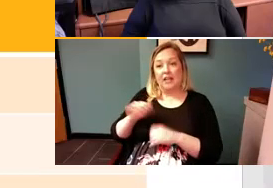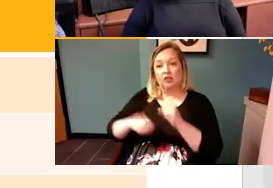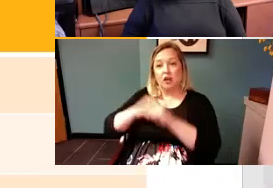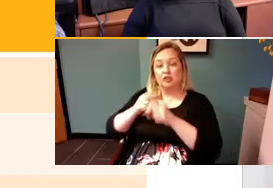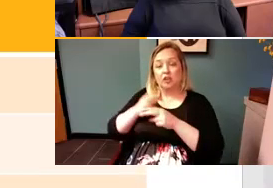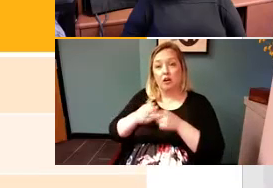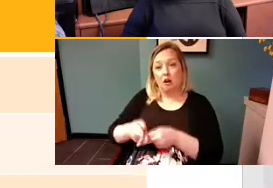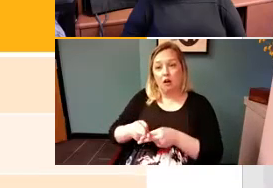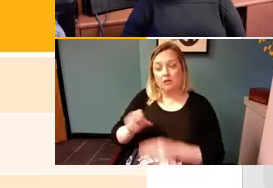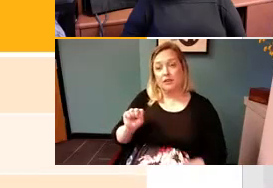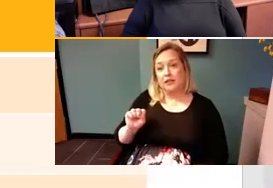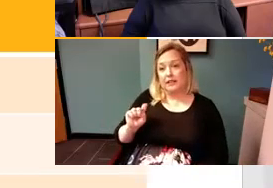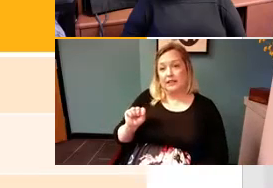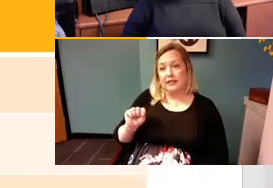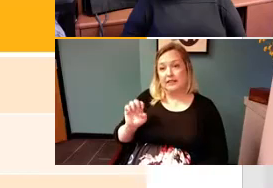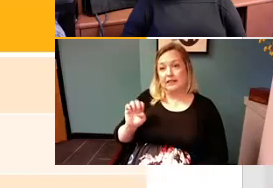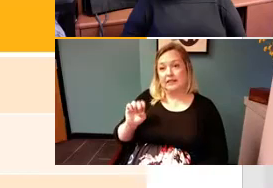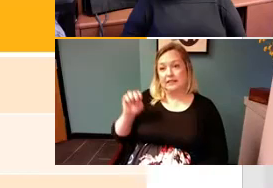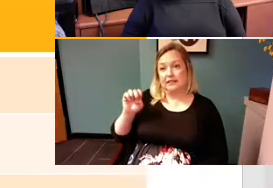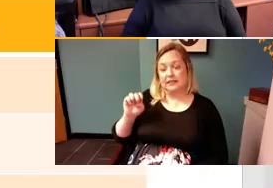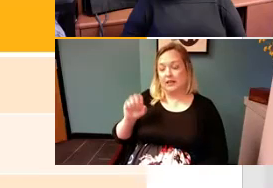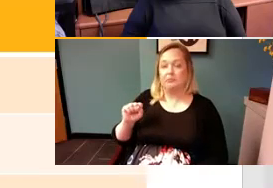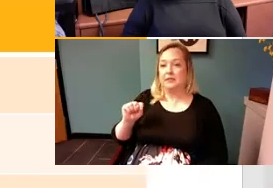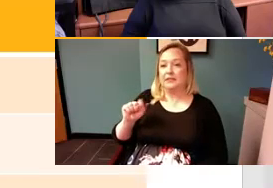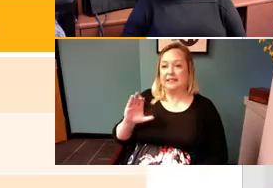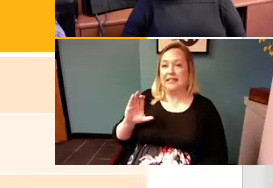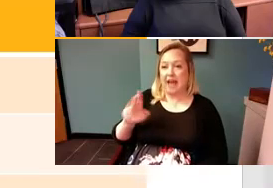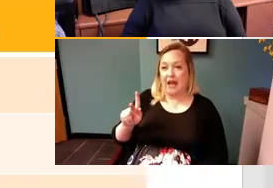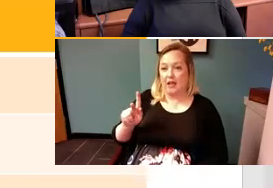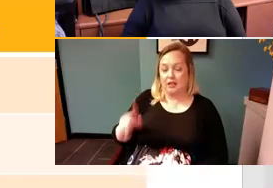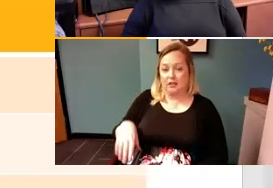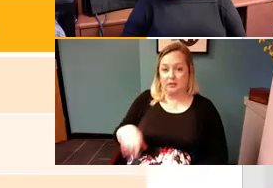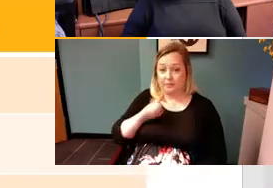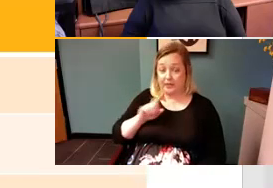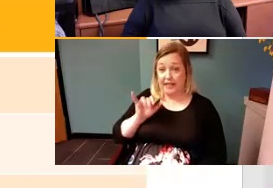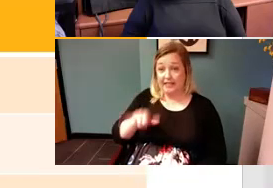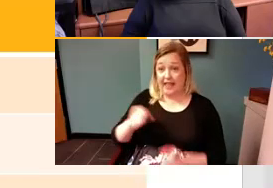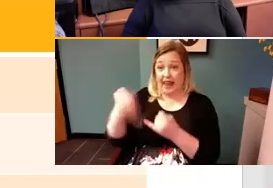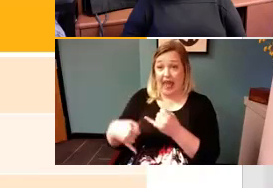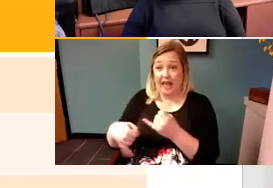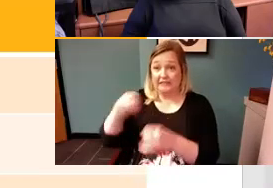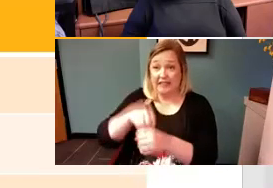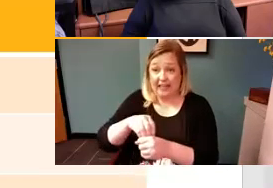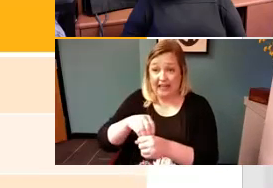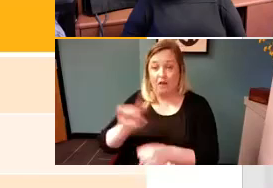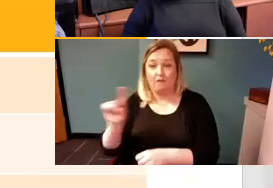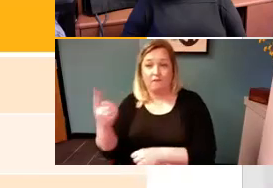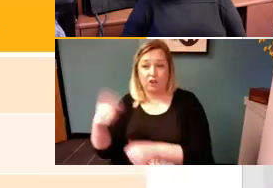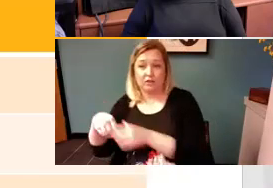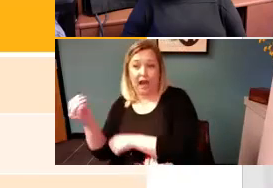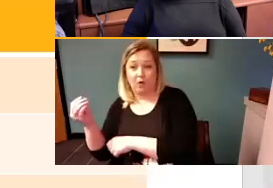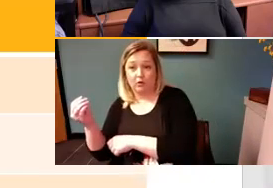I'm going to ask you one thing. Is stack last in, first out, or first in, first out? LIFO or